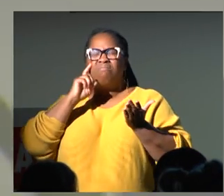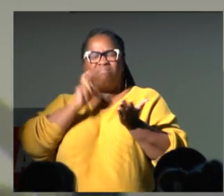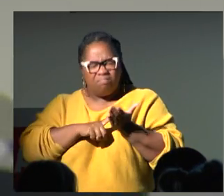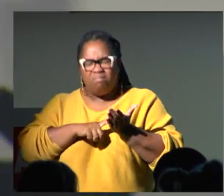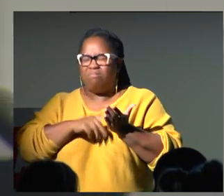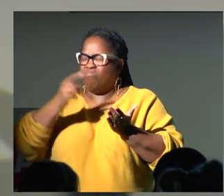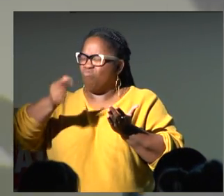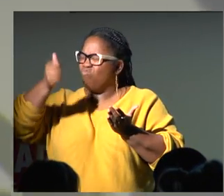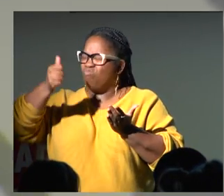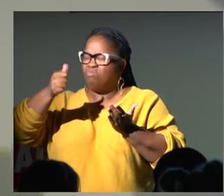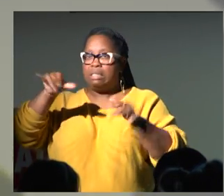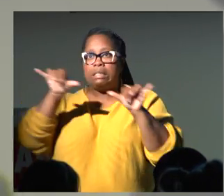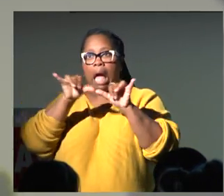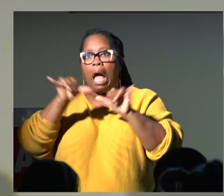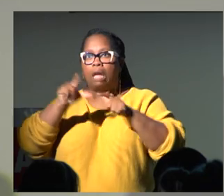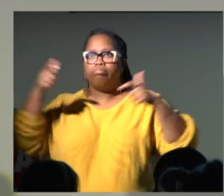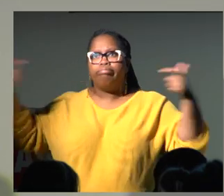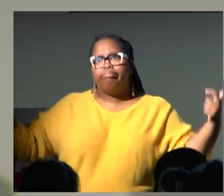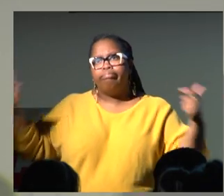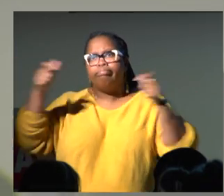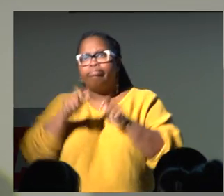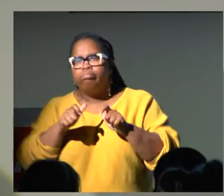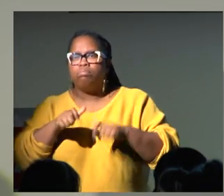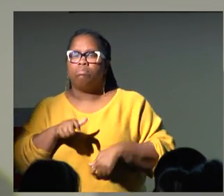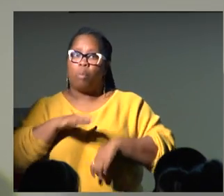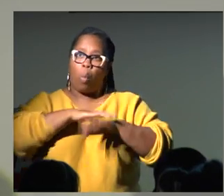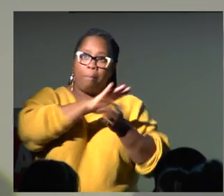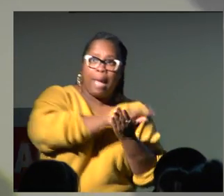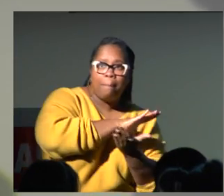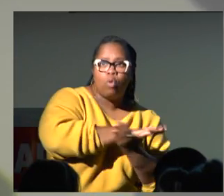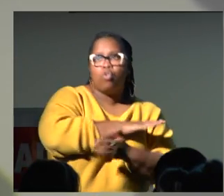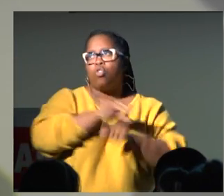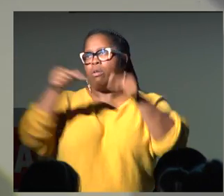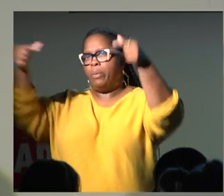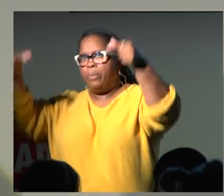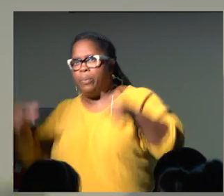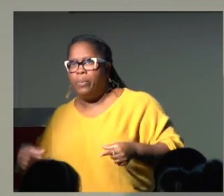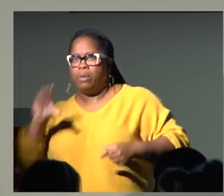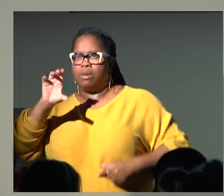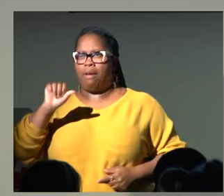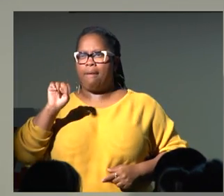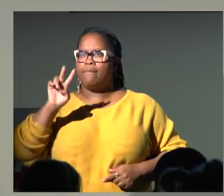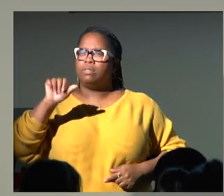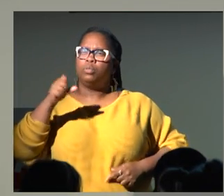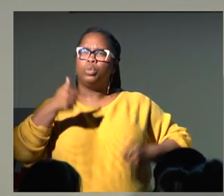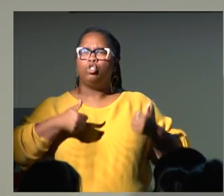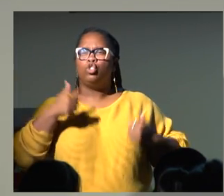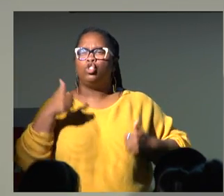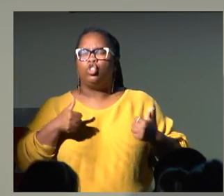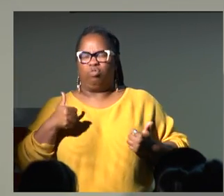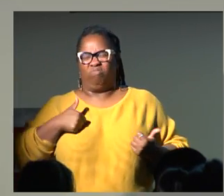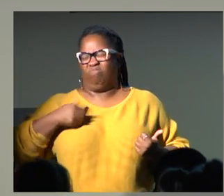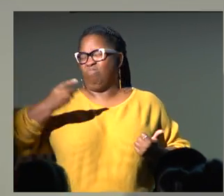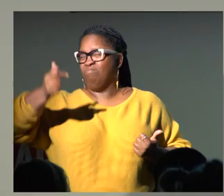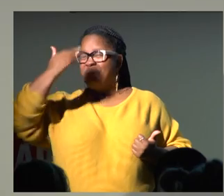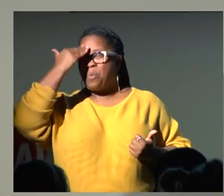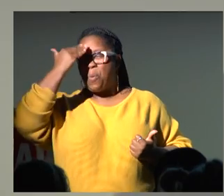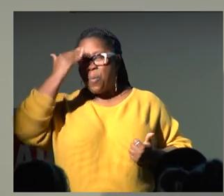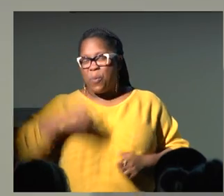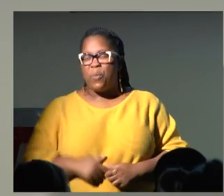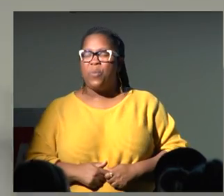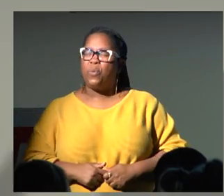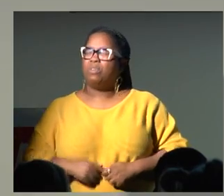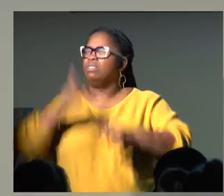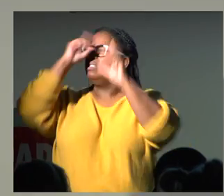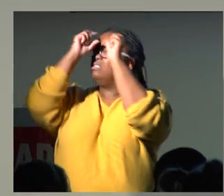is like the size of the work, if it should be on paper versus canvas. Mm-hmm. And I can see the